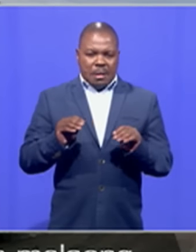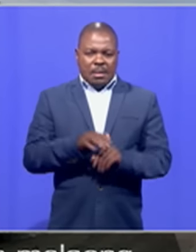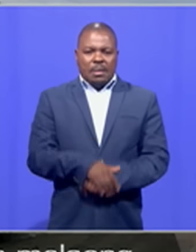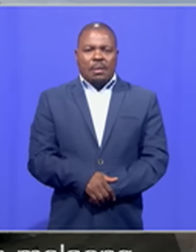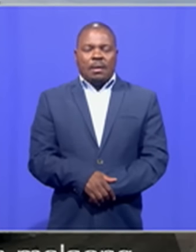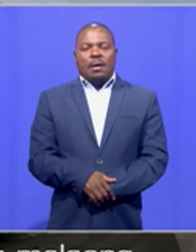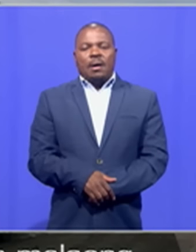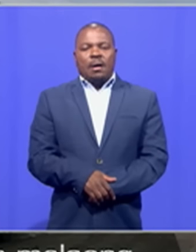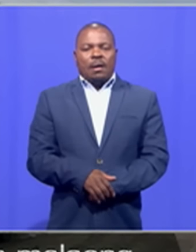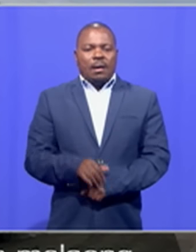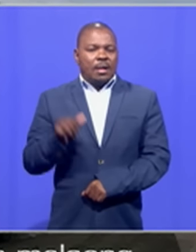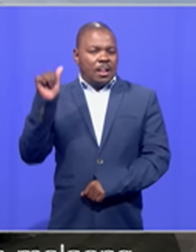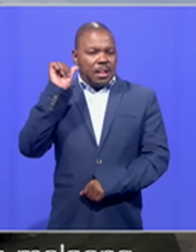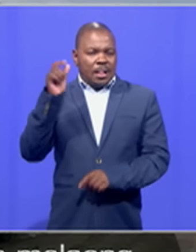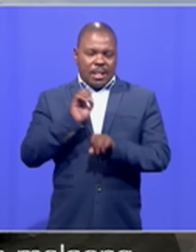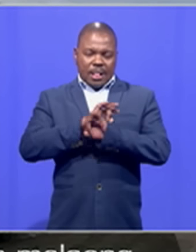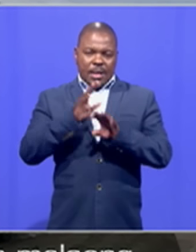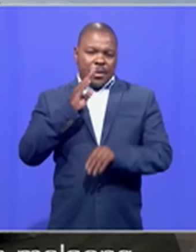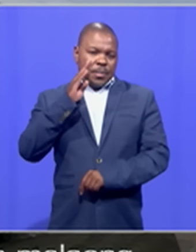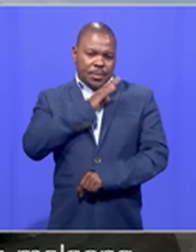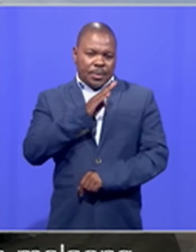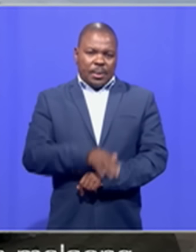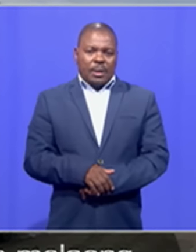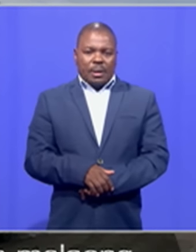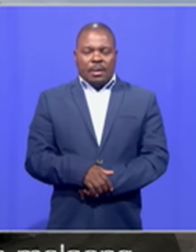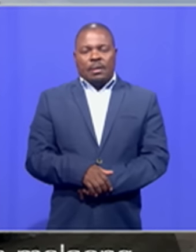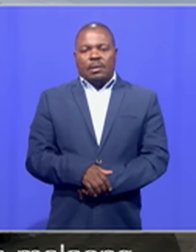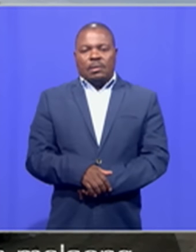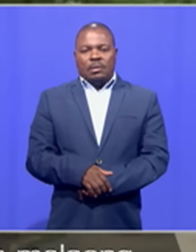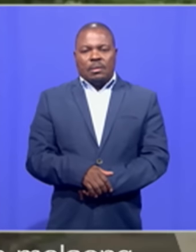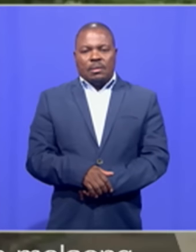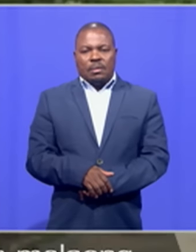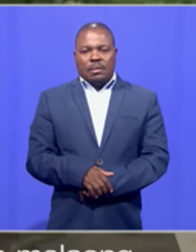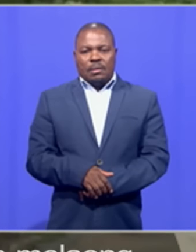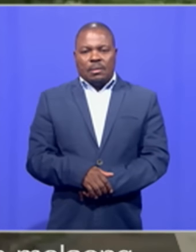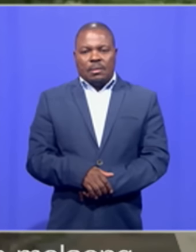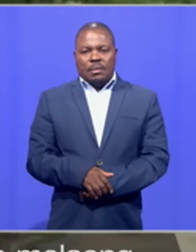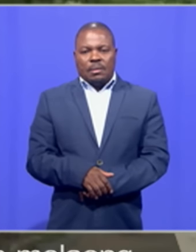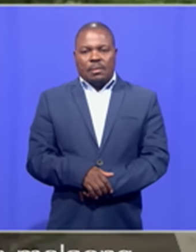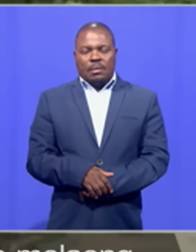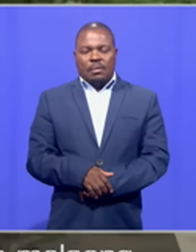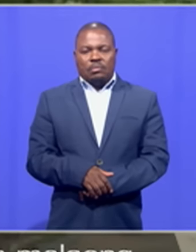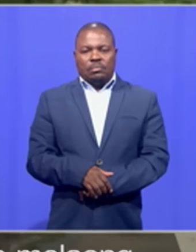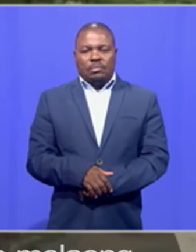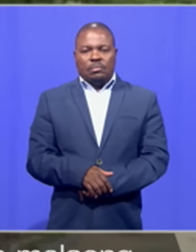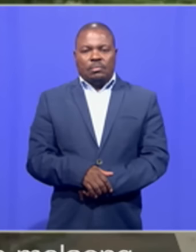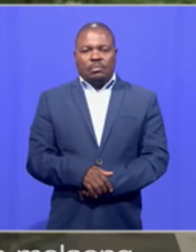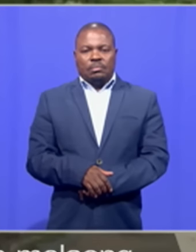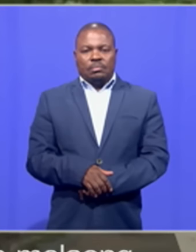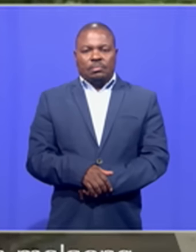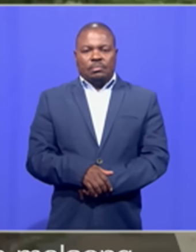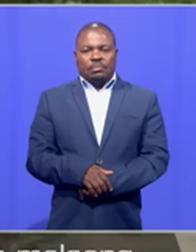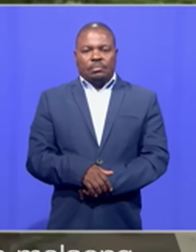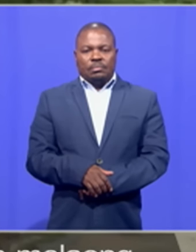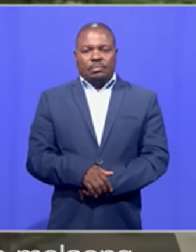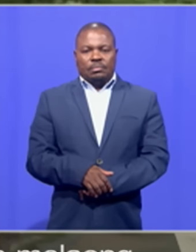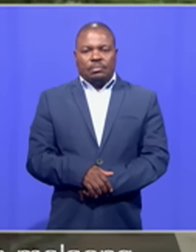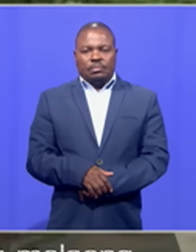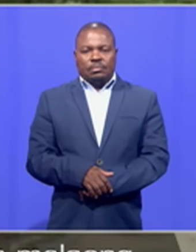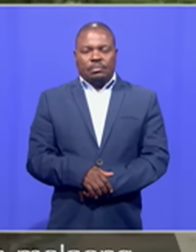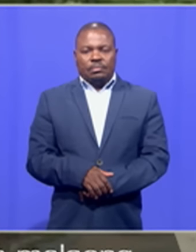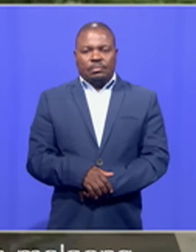Yeah, so indawo improve ayakwazi indawo improve andikwenza abantu more invested nabo, and then